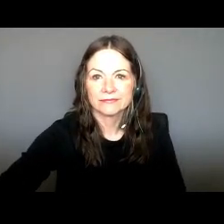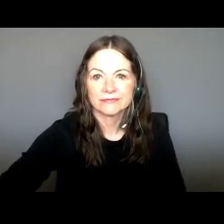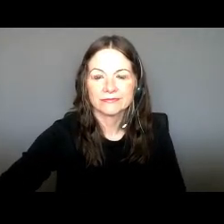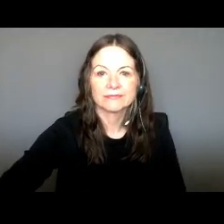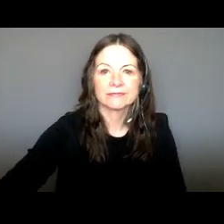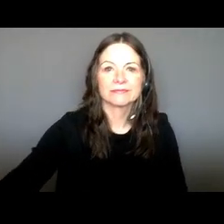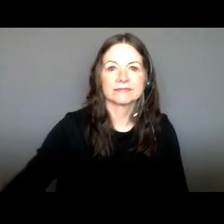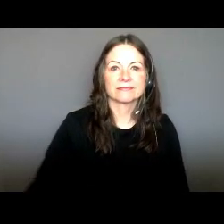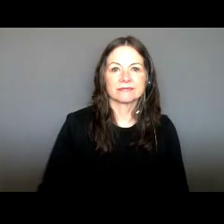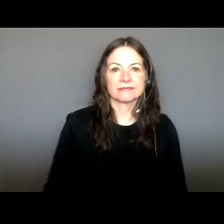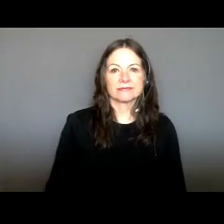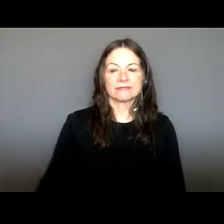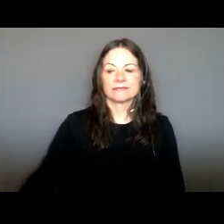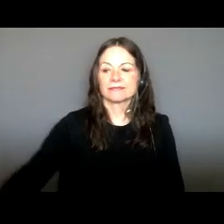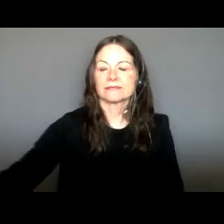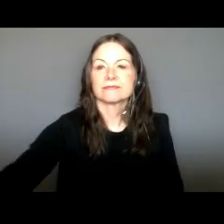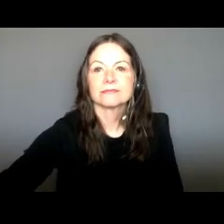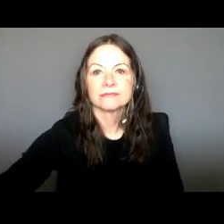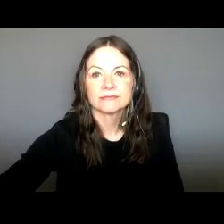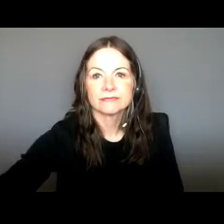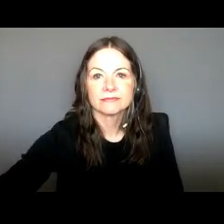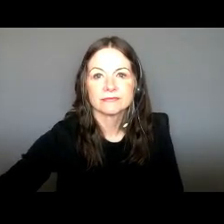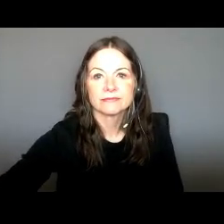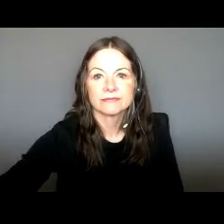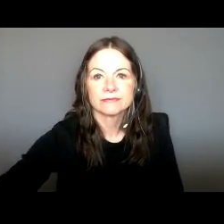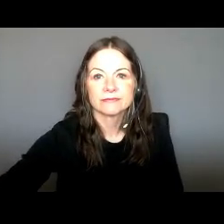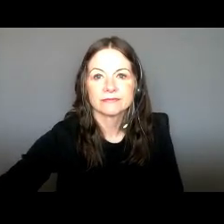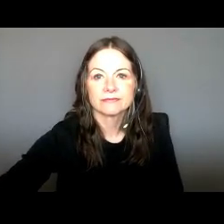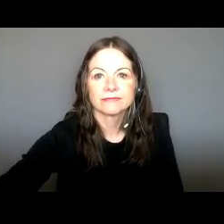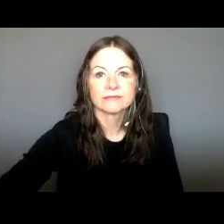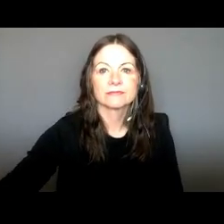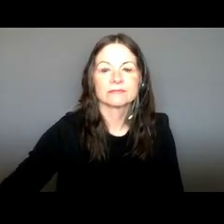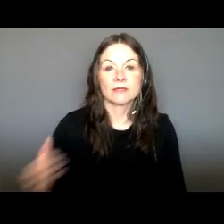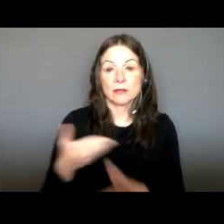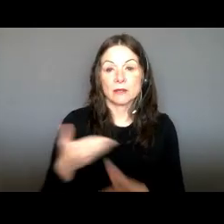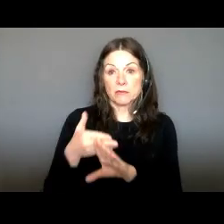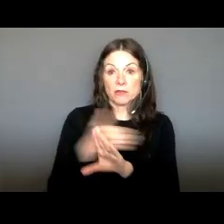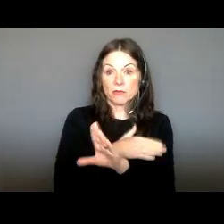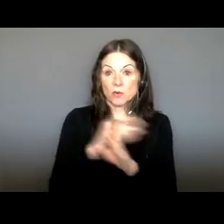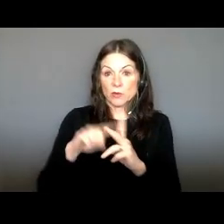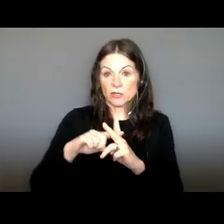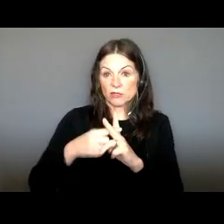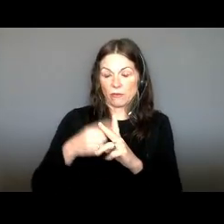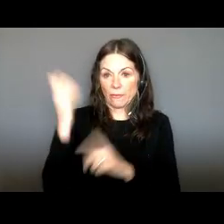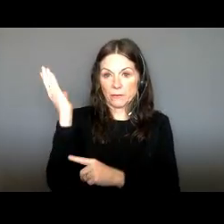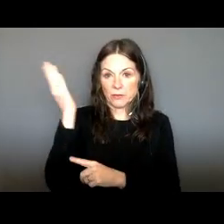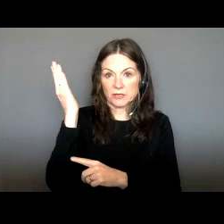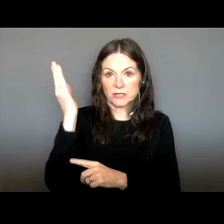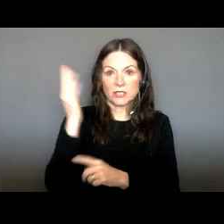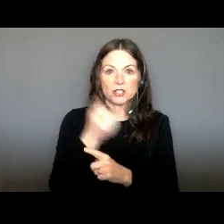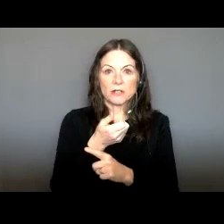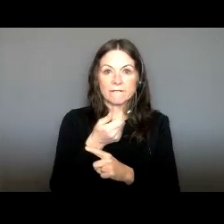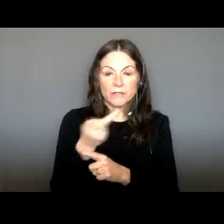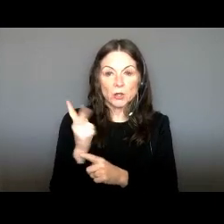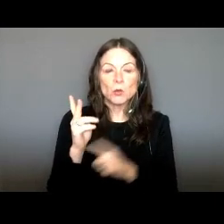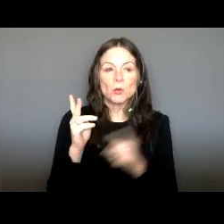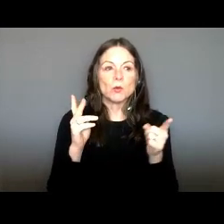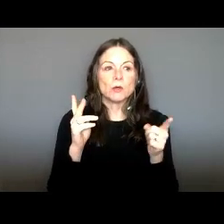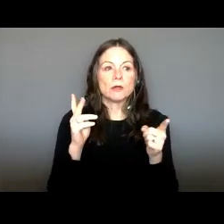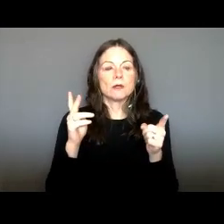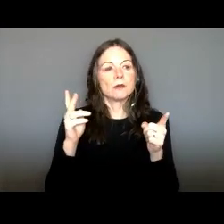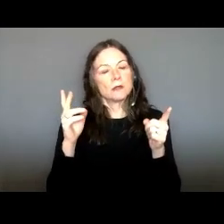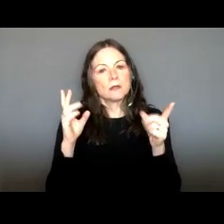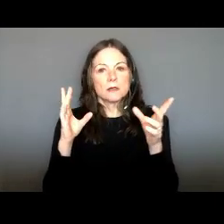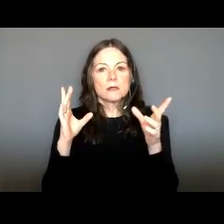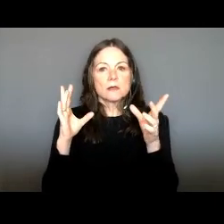Before we get started, we have some quick logistics to go over. As audience member, you have been put on mute